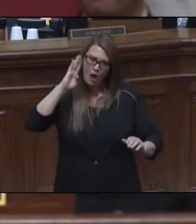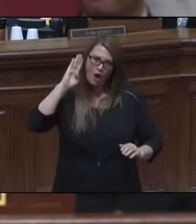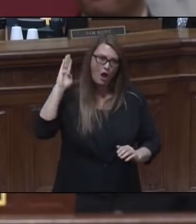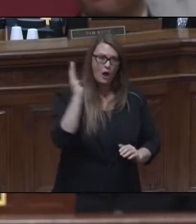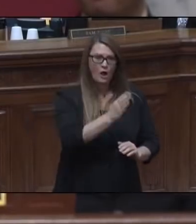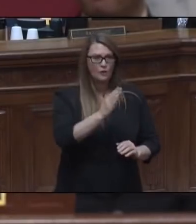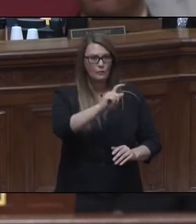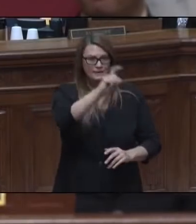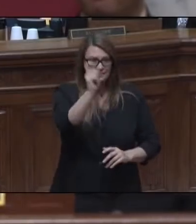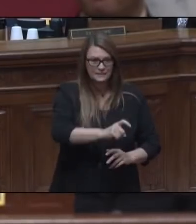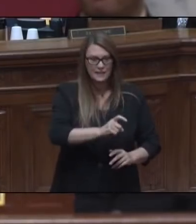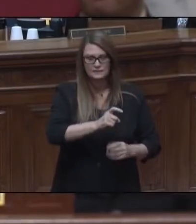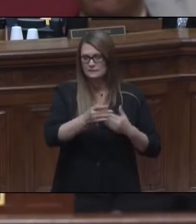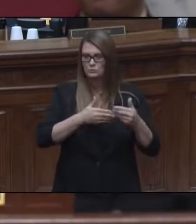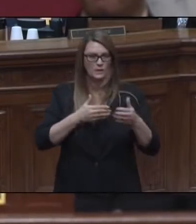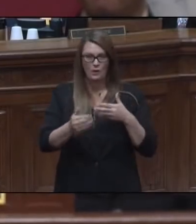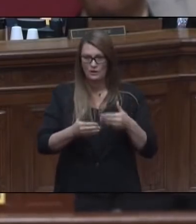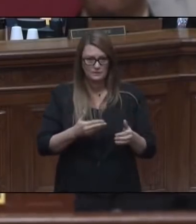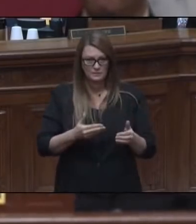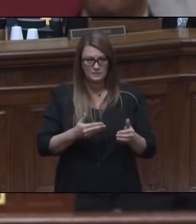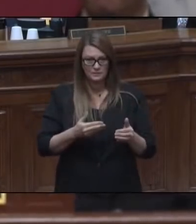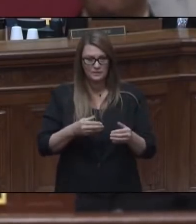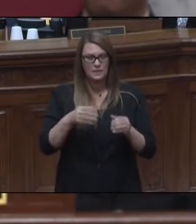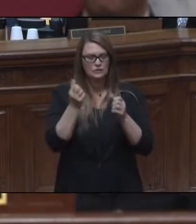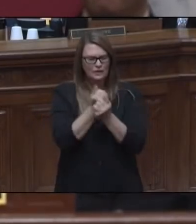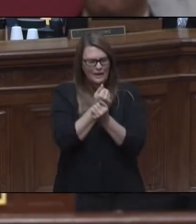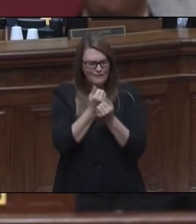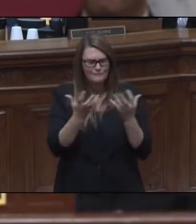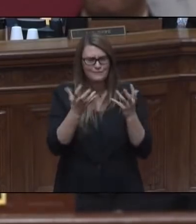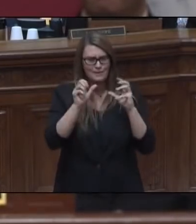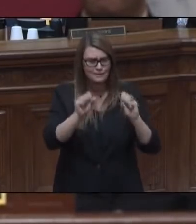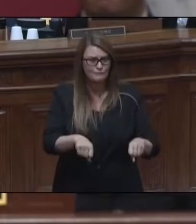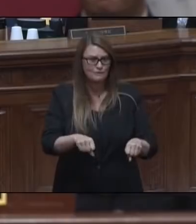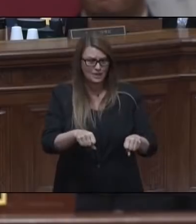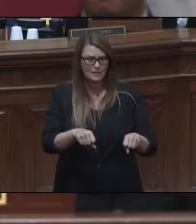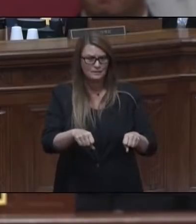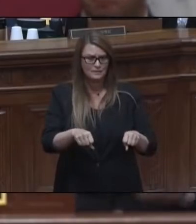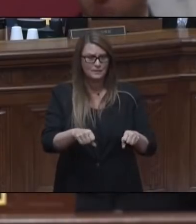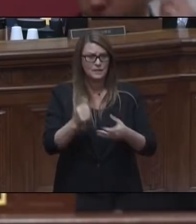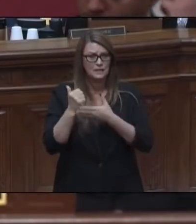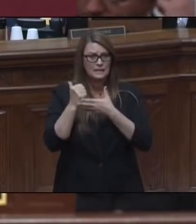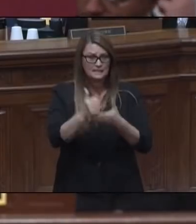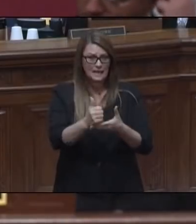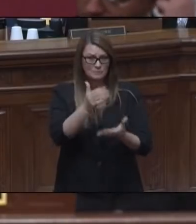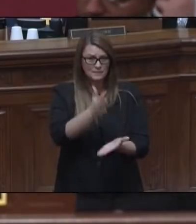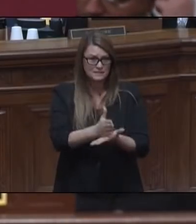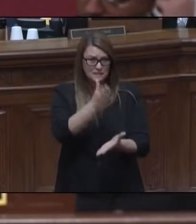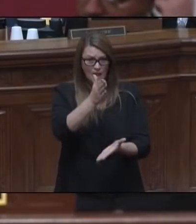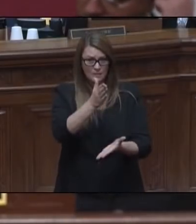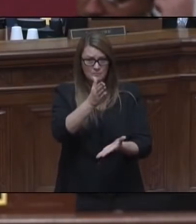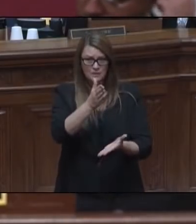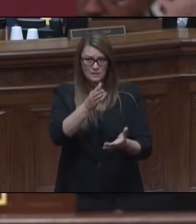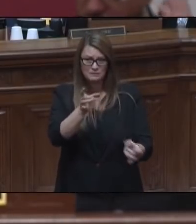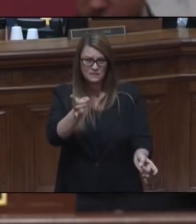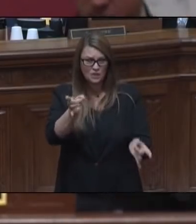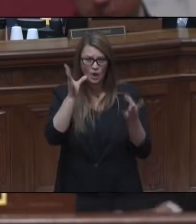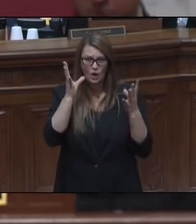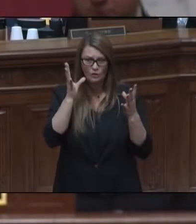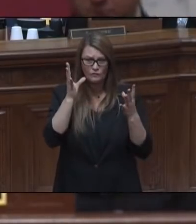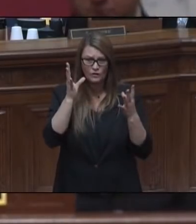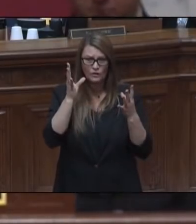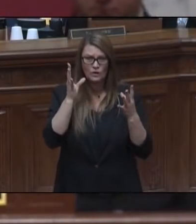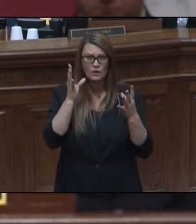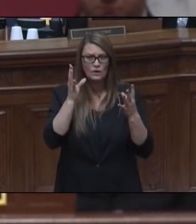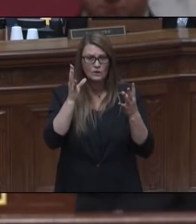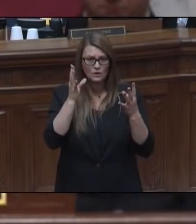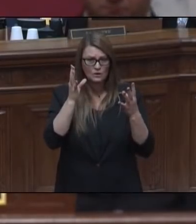way to whatever border it may be, to do any and everything that they can possibly do to help stop this terrible scourge, because